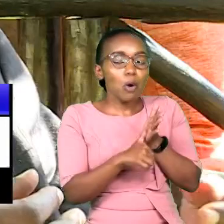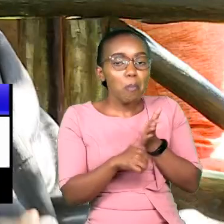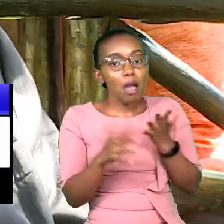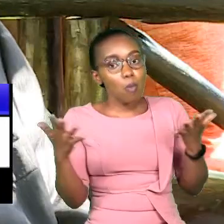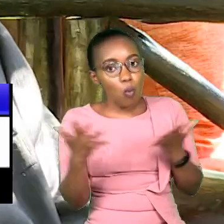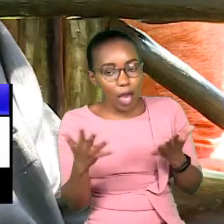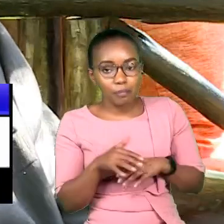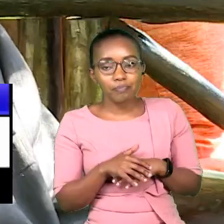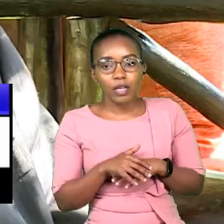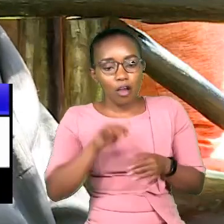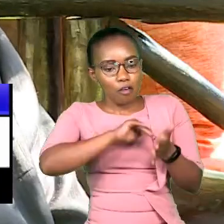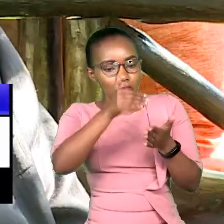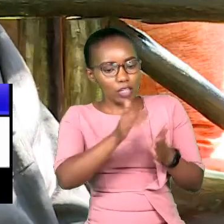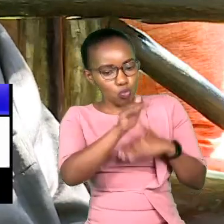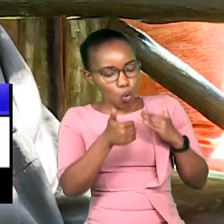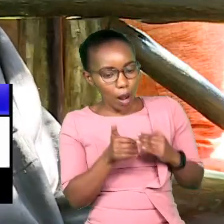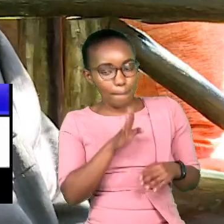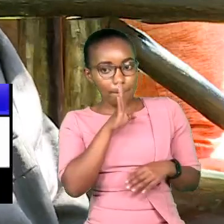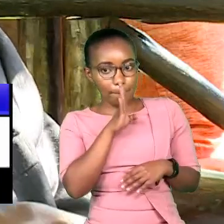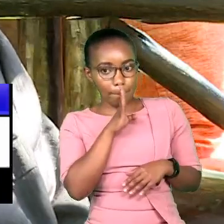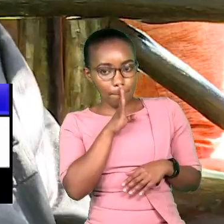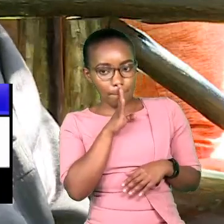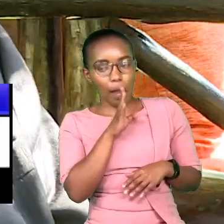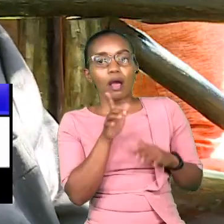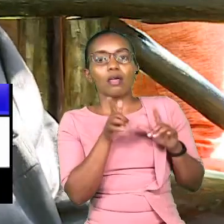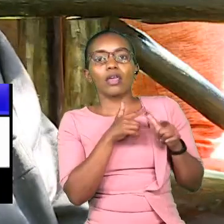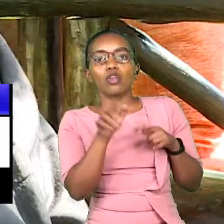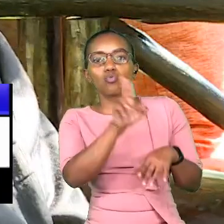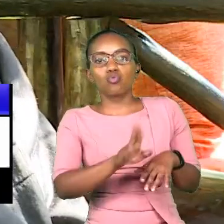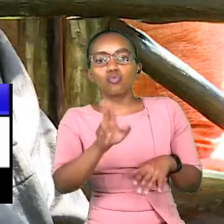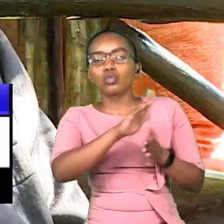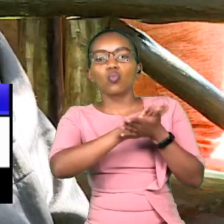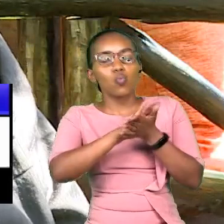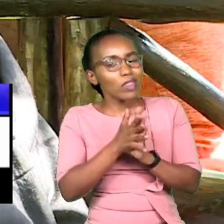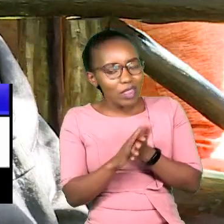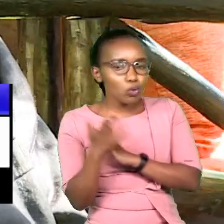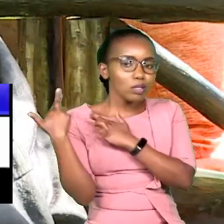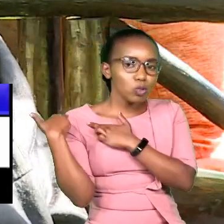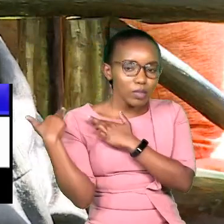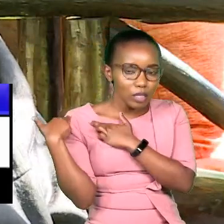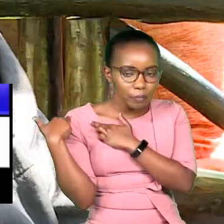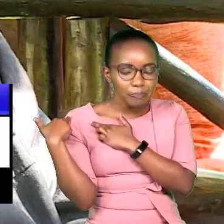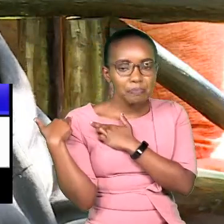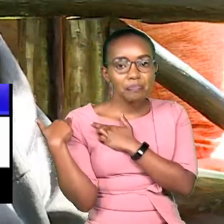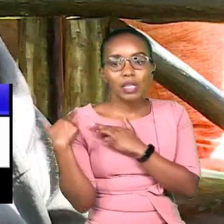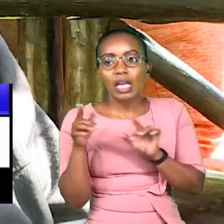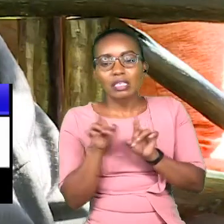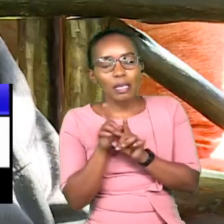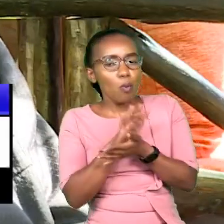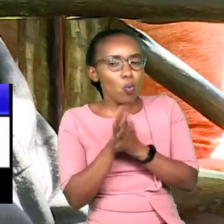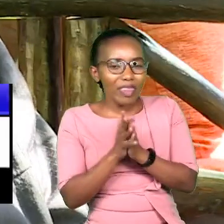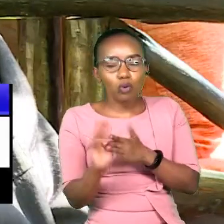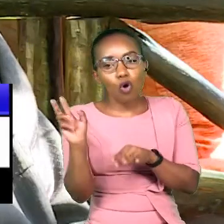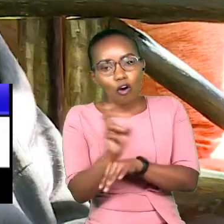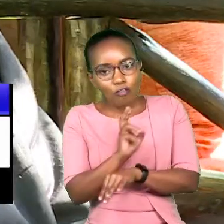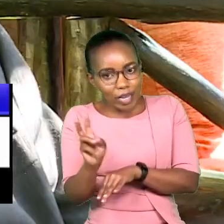when all this money is borrowed, that it is spent without accountability and without oversight. And so